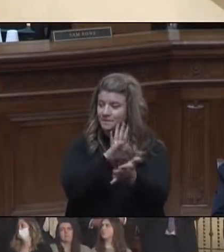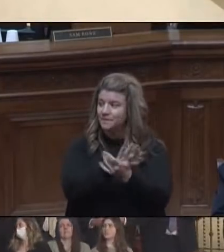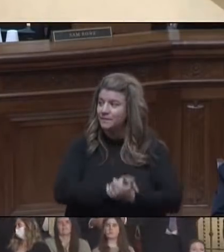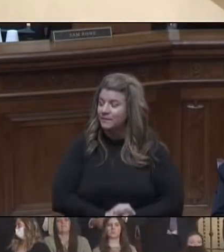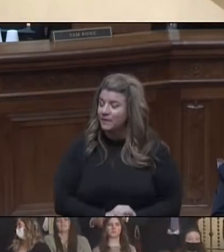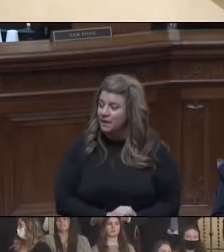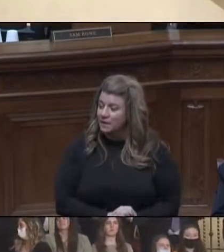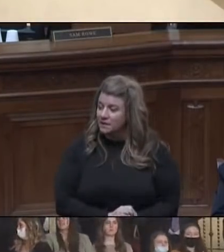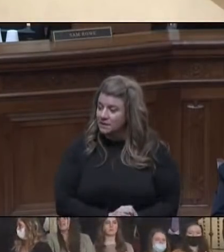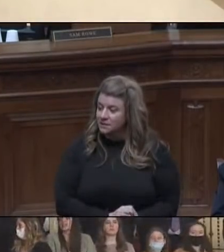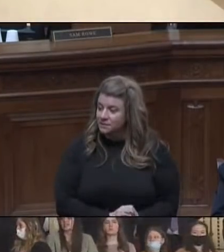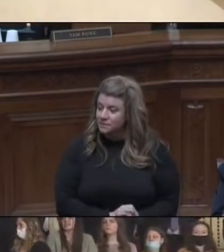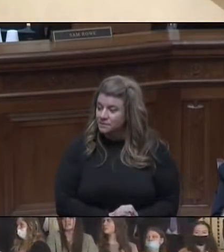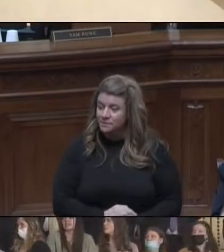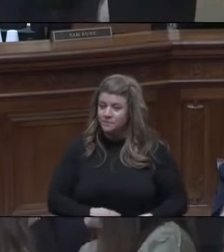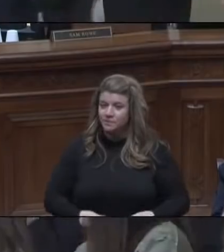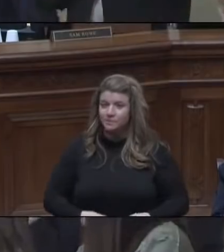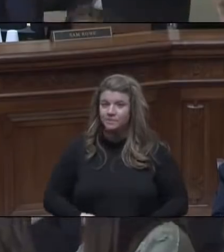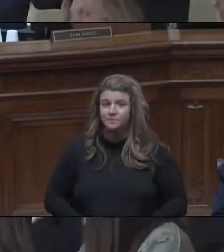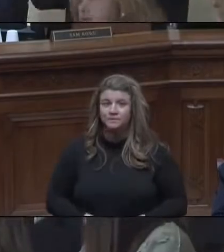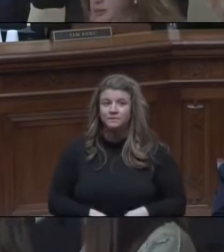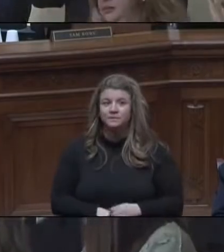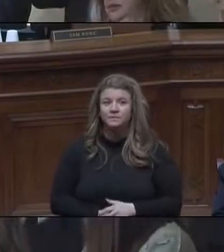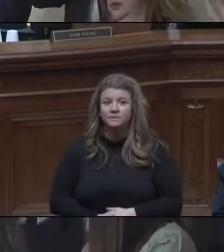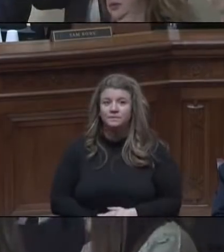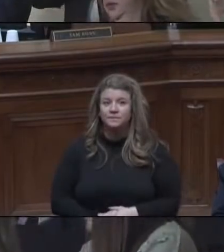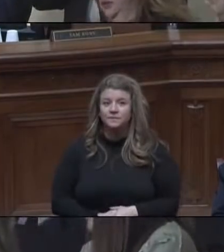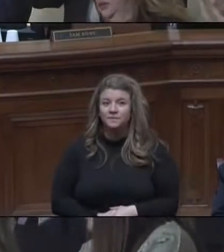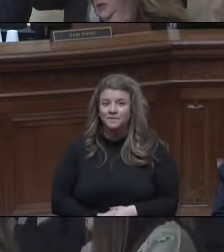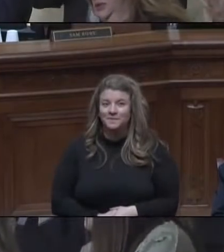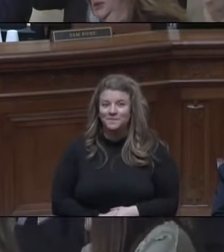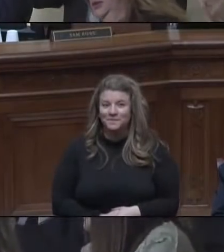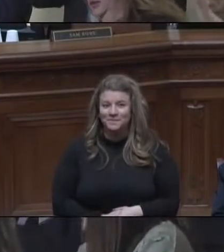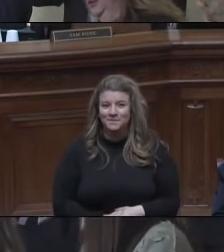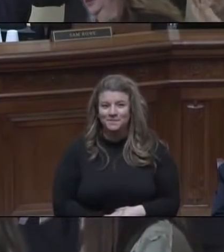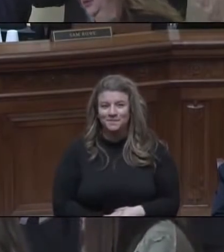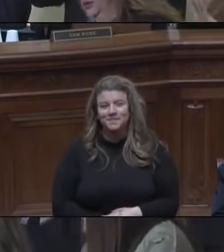Gable Samosky, John Ferris, and Ben Pickett.